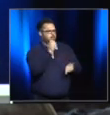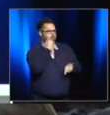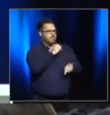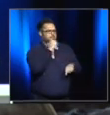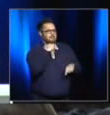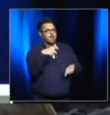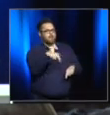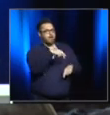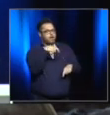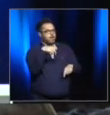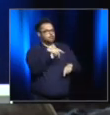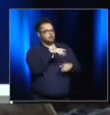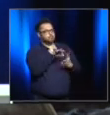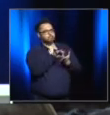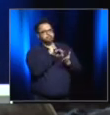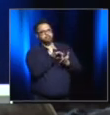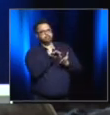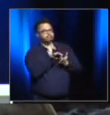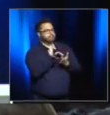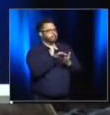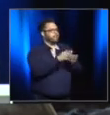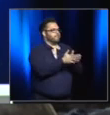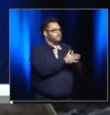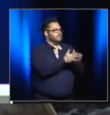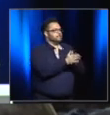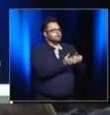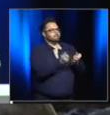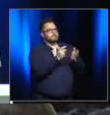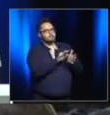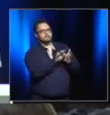around the beaches and I counted the seals on the beach.